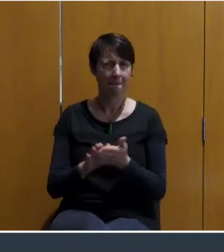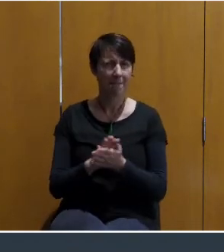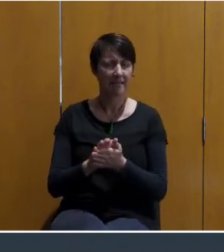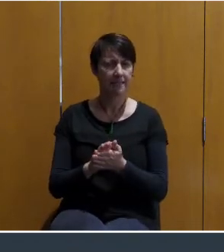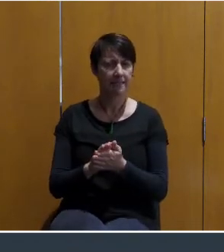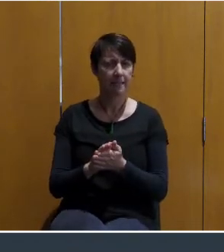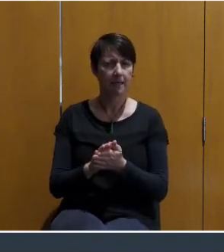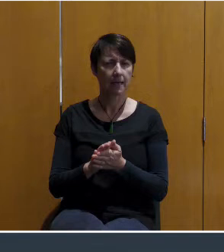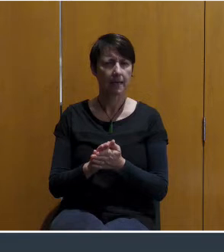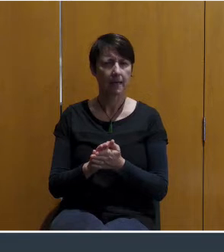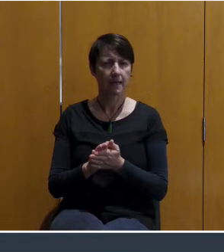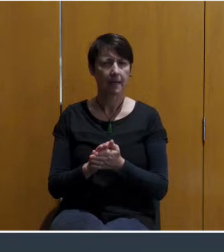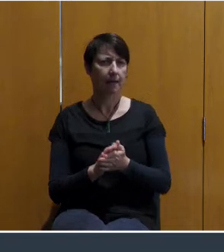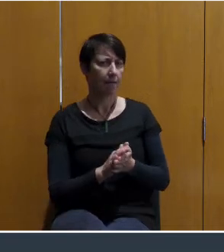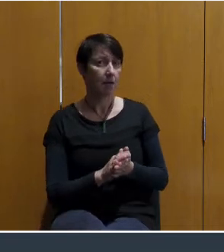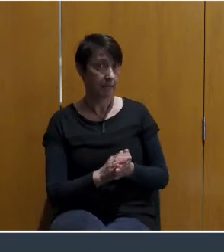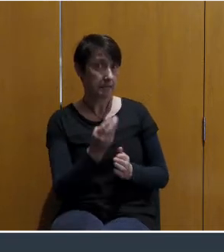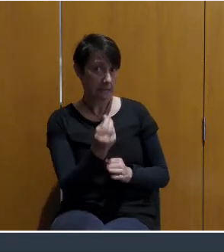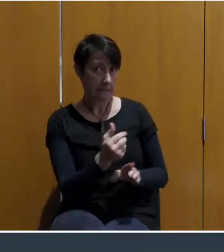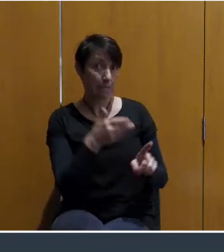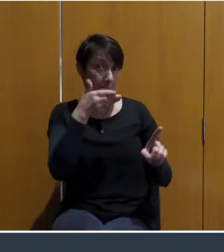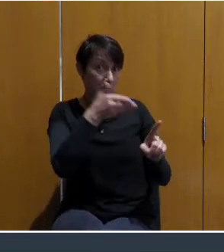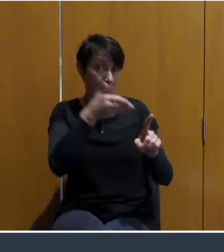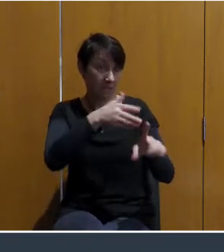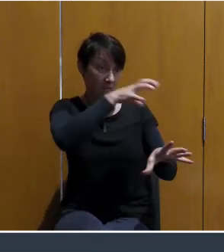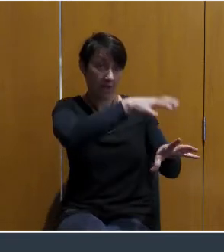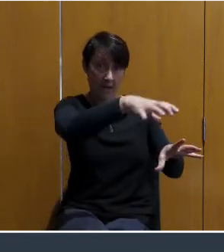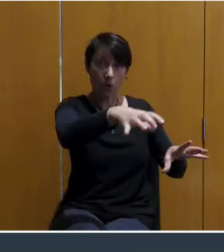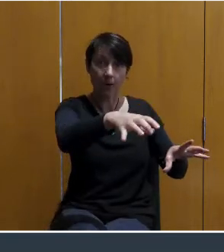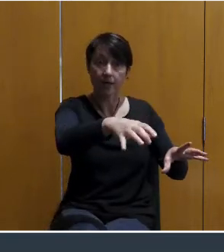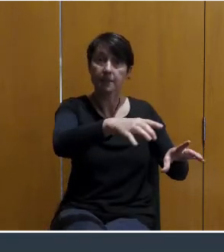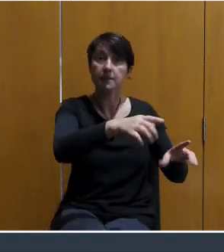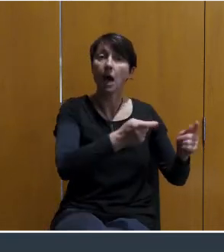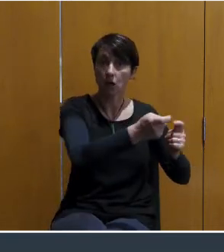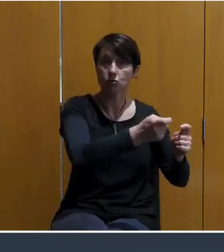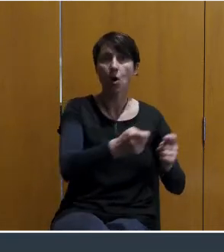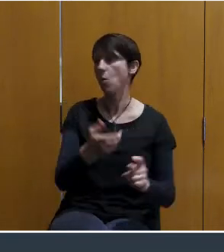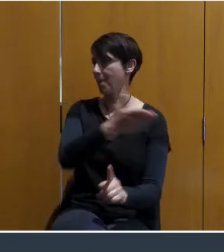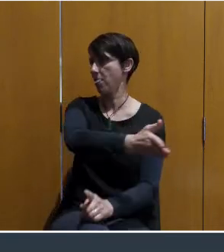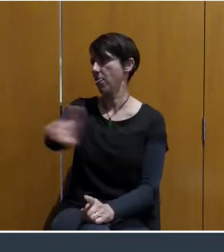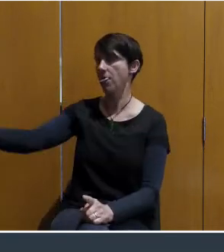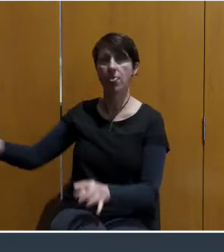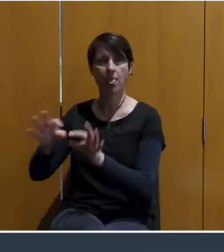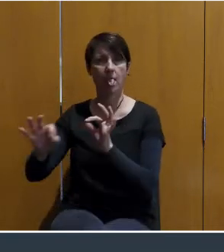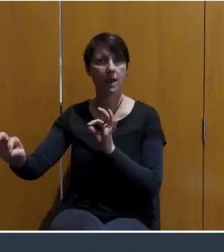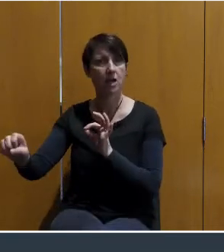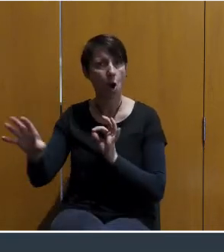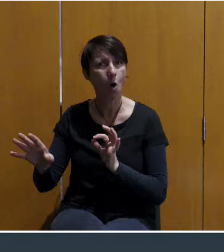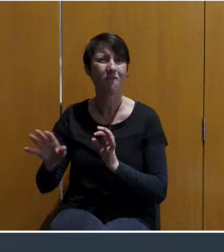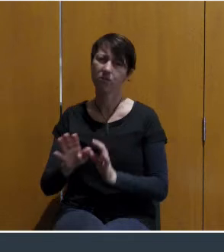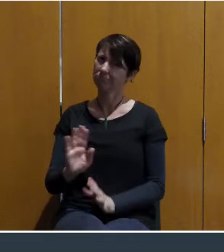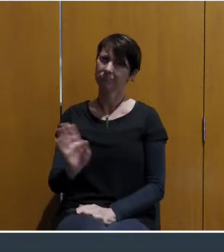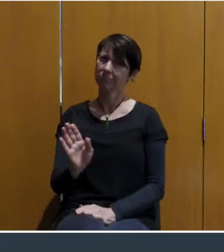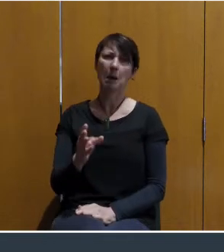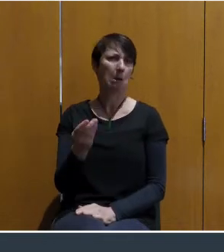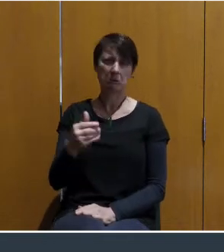specified just does not work. For example, not all dogs are suited to your proposed busy